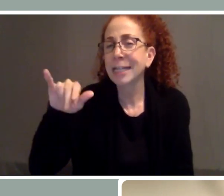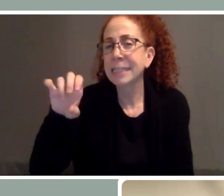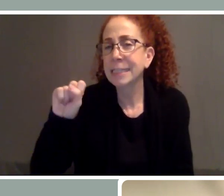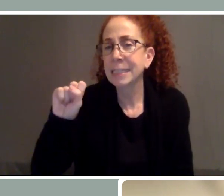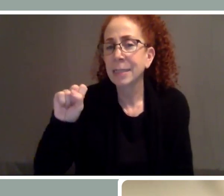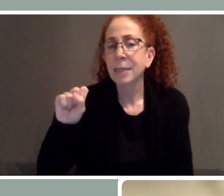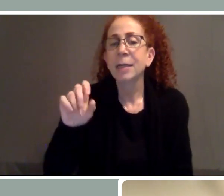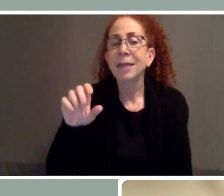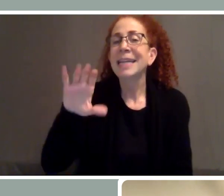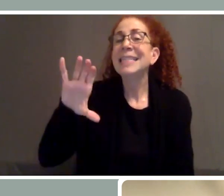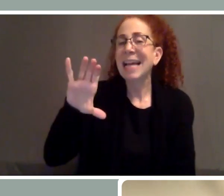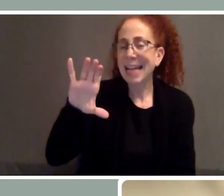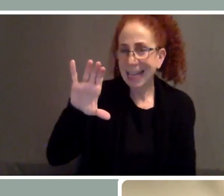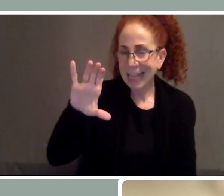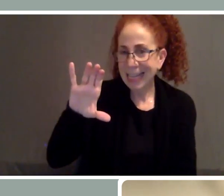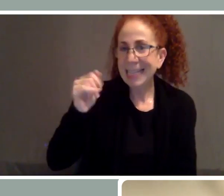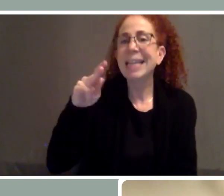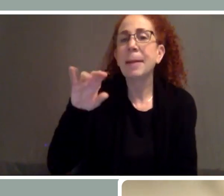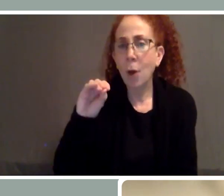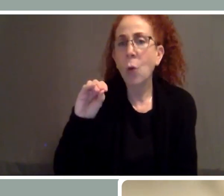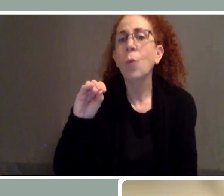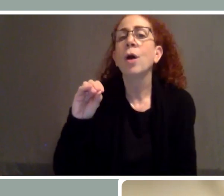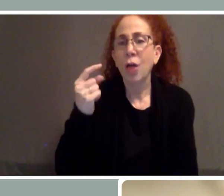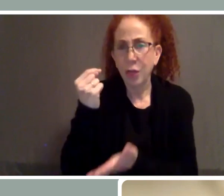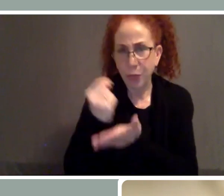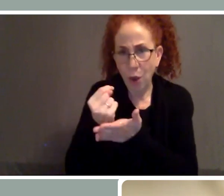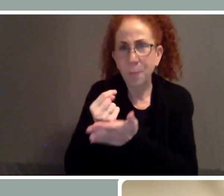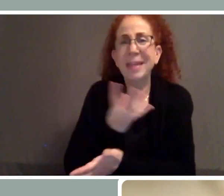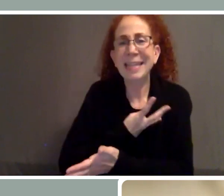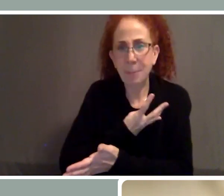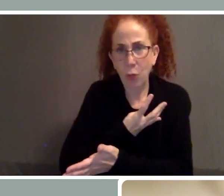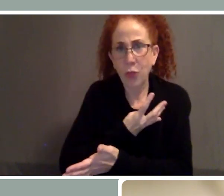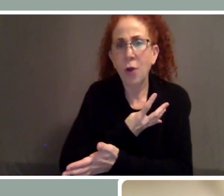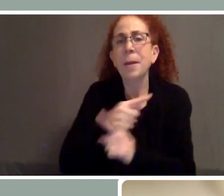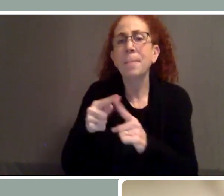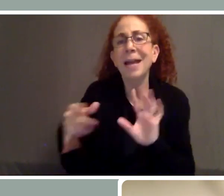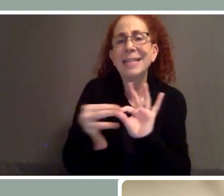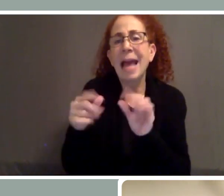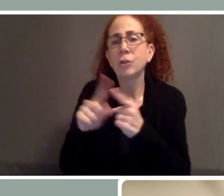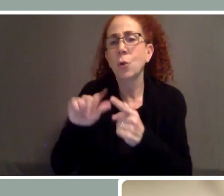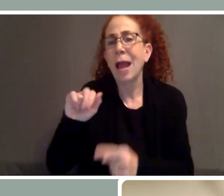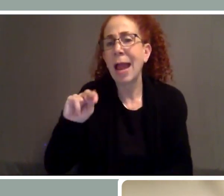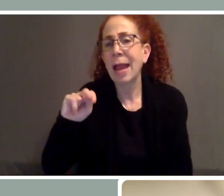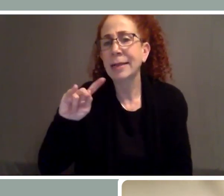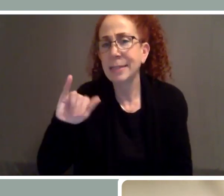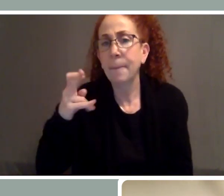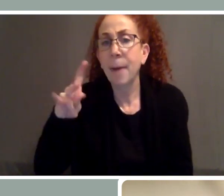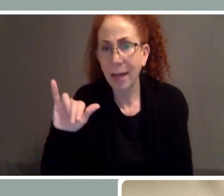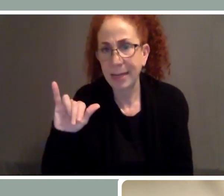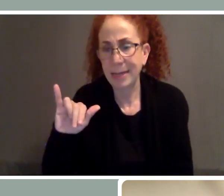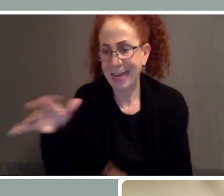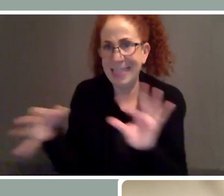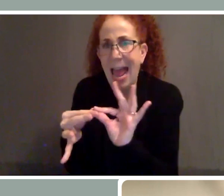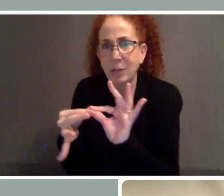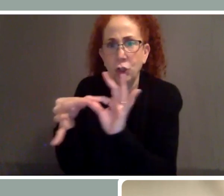it's a chemotherapy, but that's attached very firmly to an antibody. So it uses the antibody to hone in on